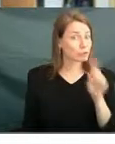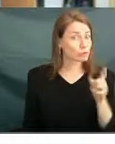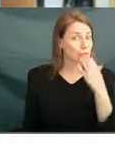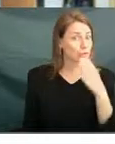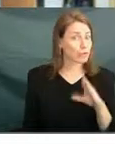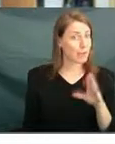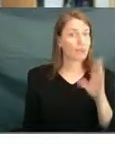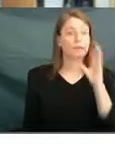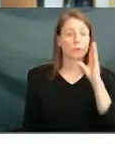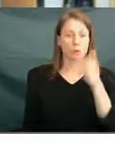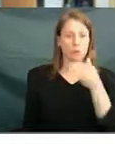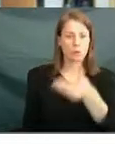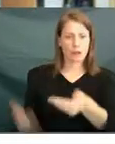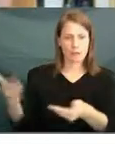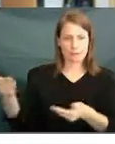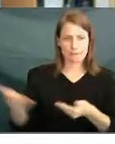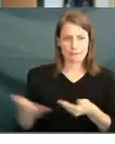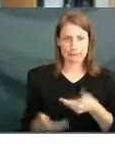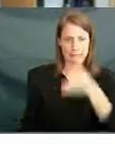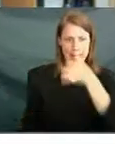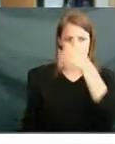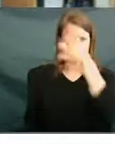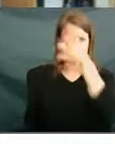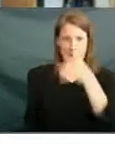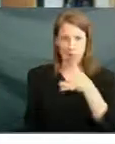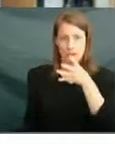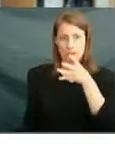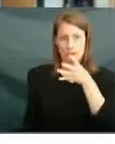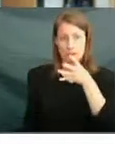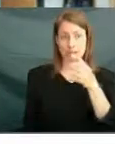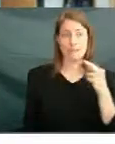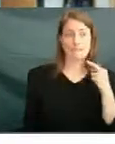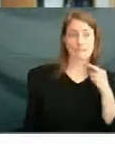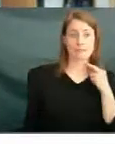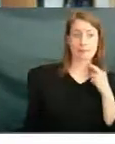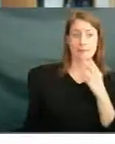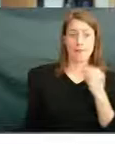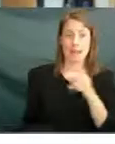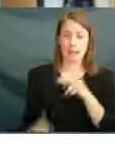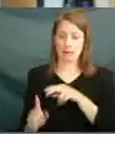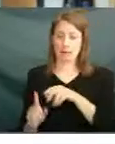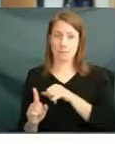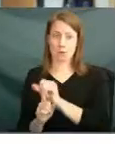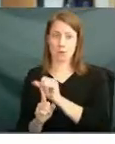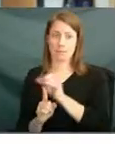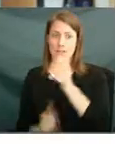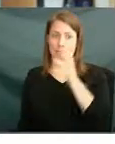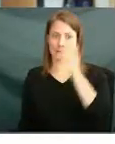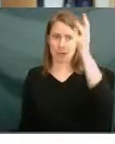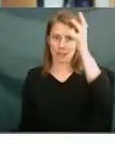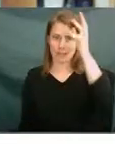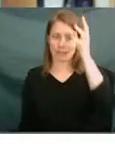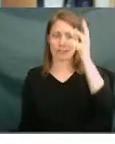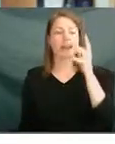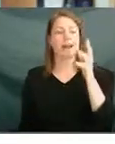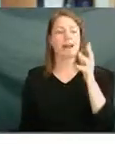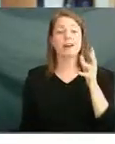parents and the victim's parents, so they can all talk, and so the parents listen to what is going to happen. What are